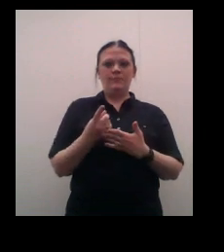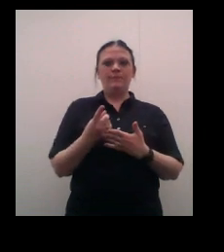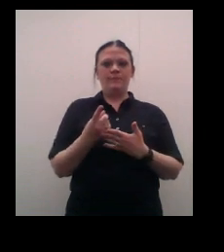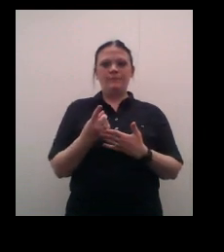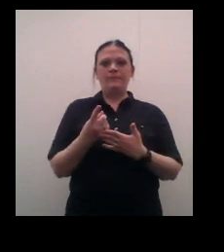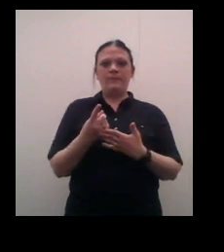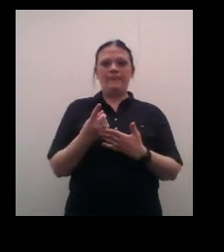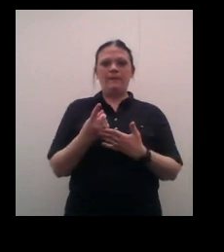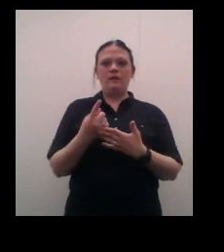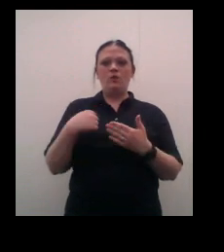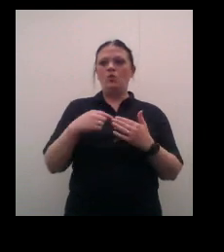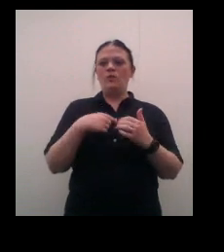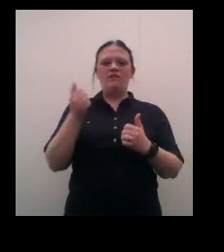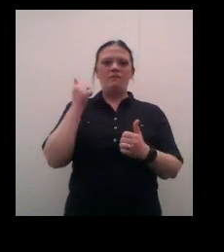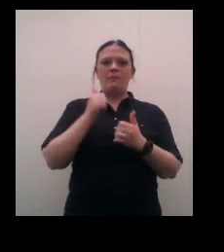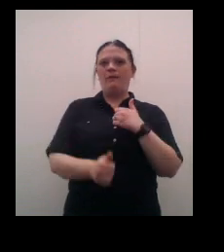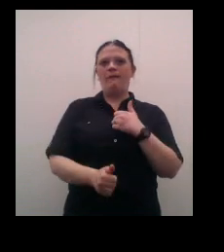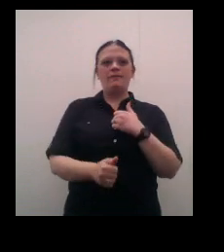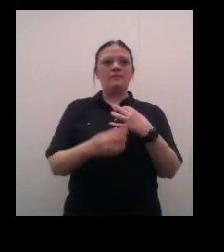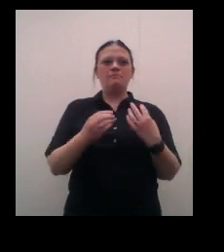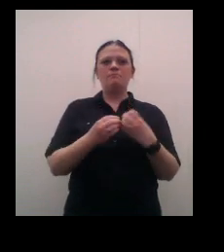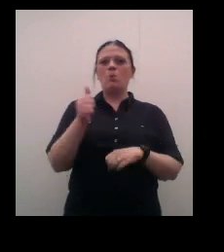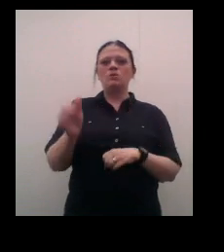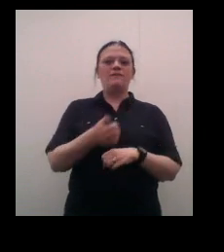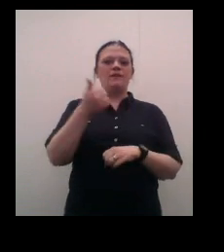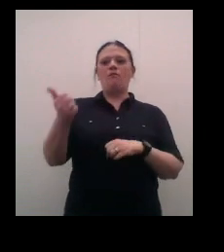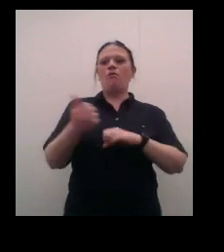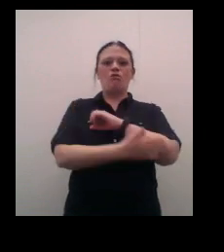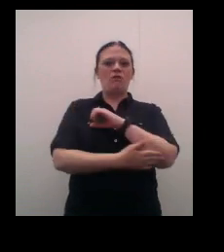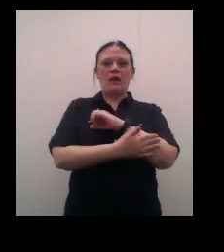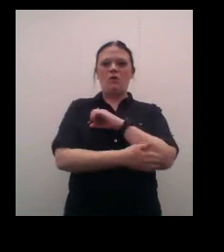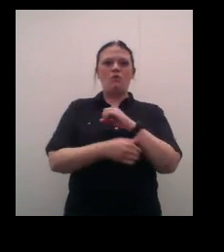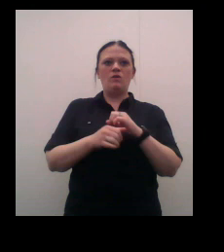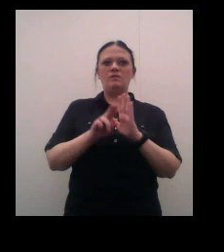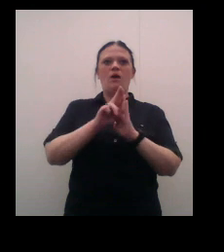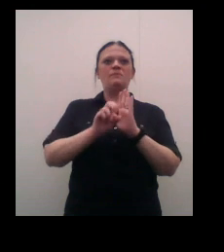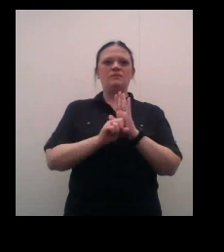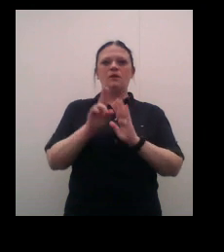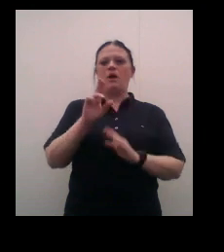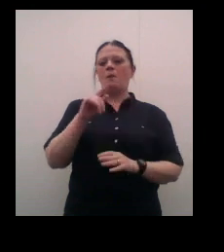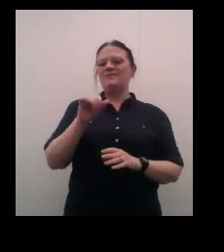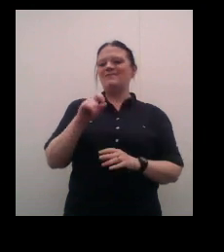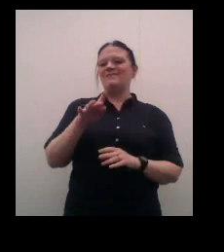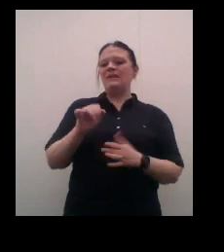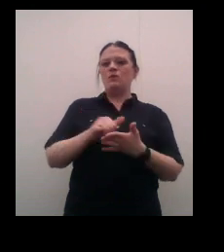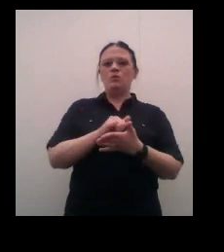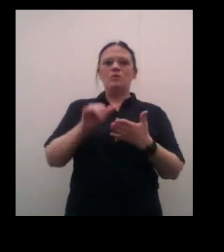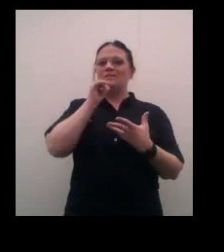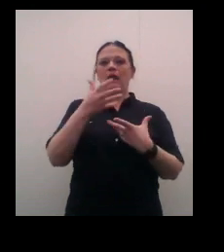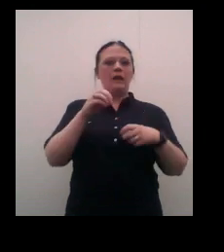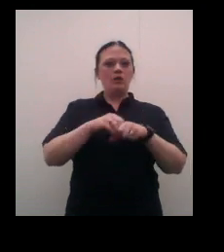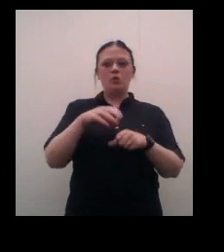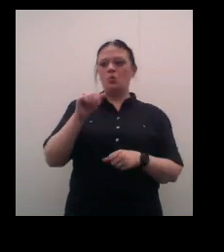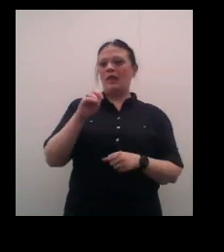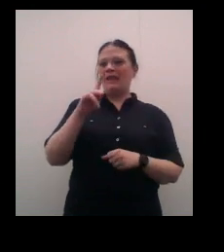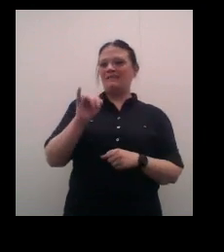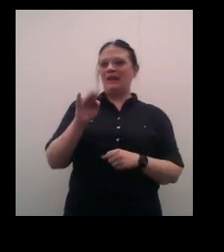surpassed most of the other counties in upstate New York with regards to total testing. This does not include antibody tests.